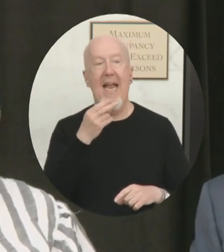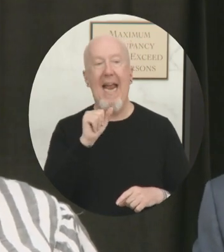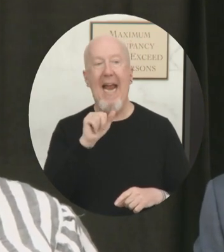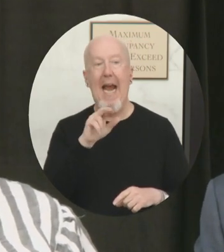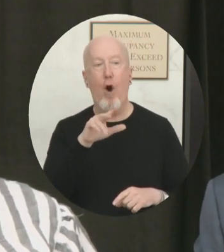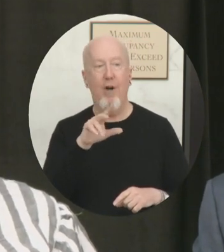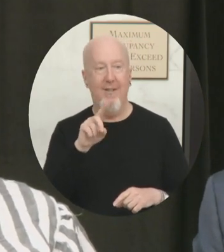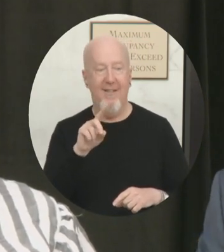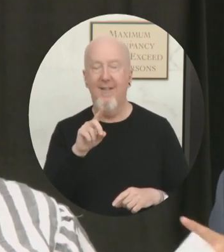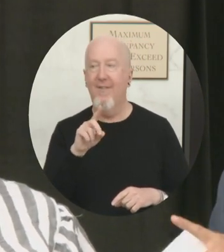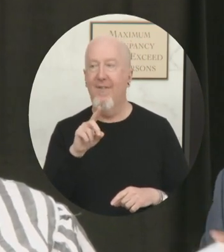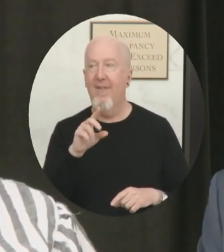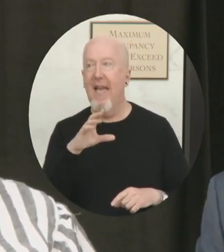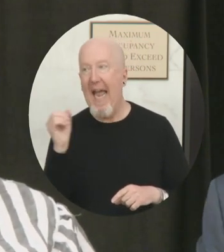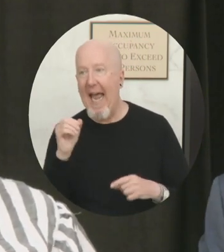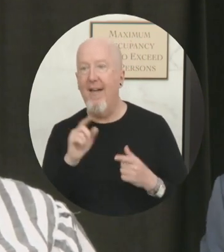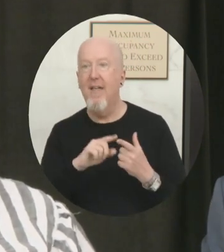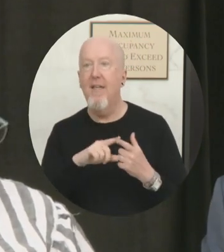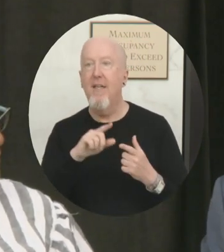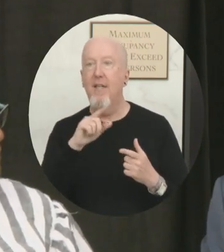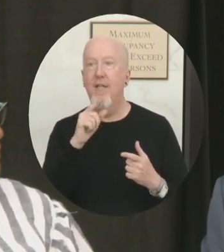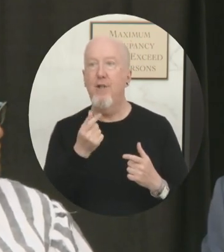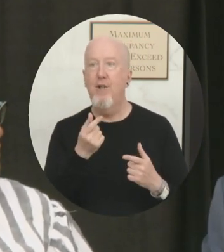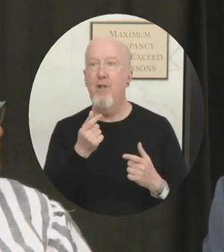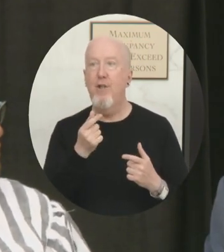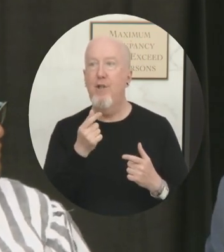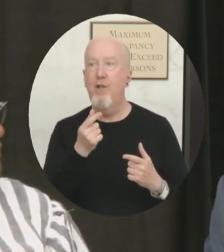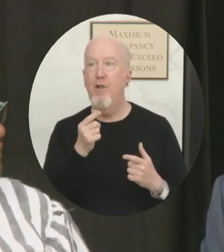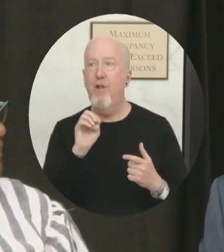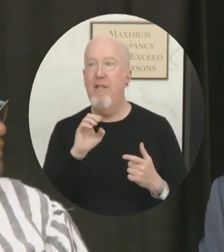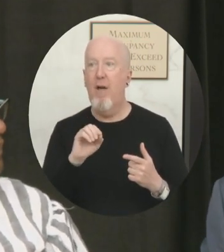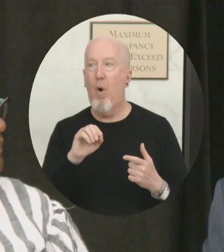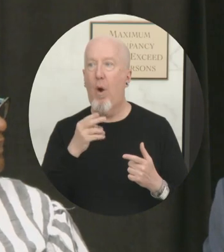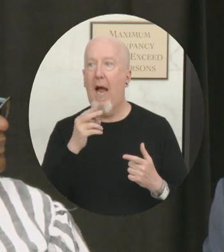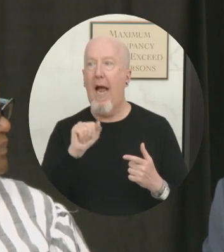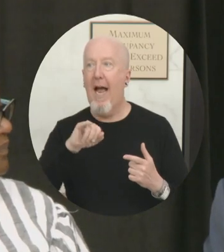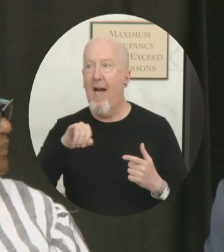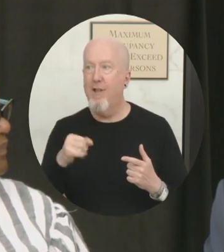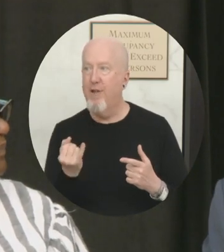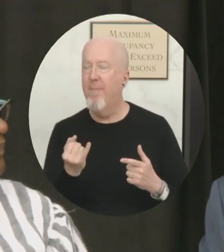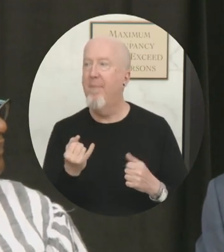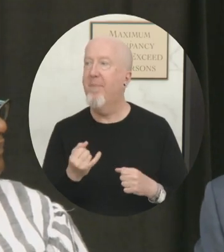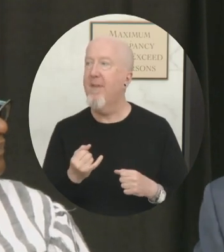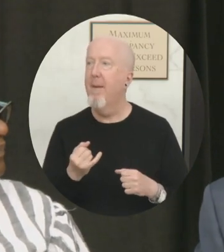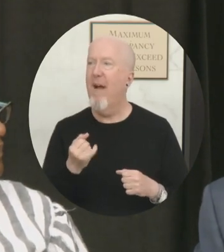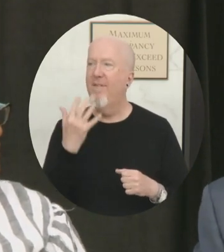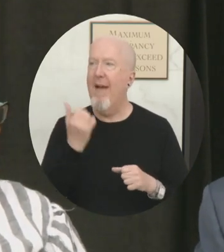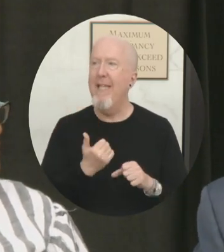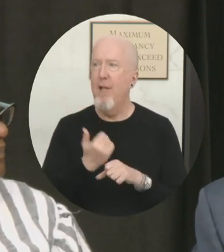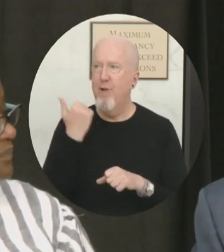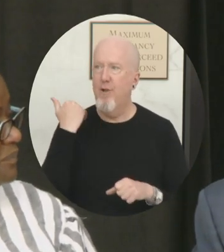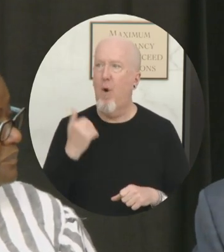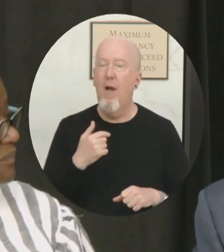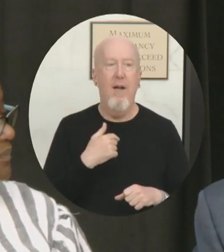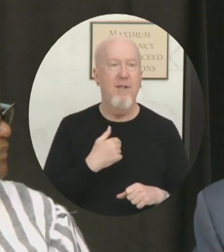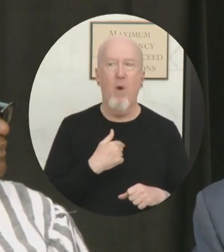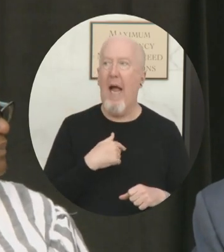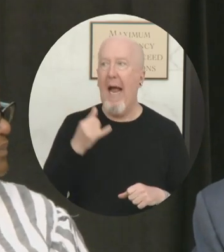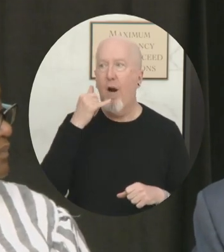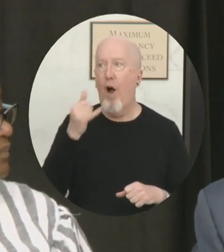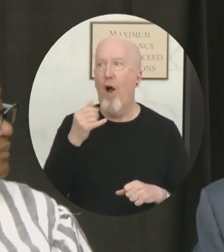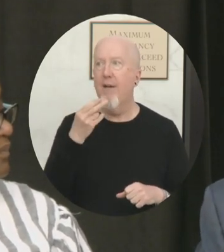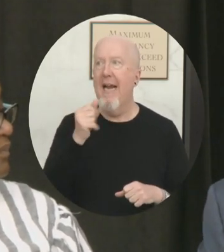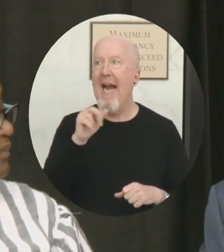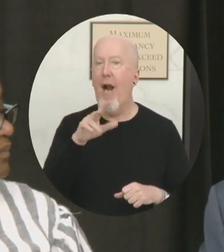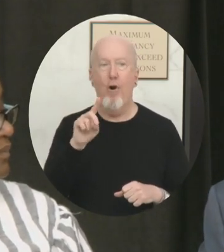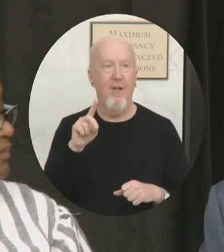I and G.L. Hodge went on this trip to Israel about 5 years ago. So I called Harold right away and said,